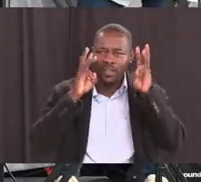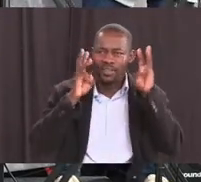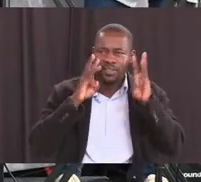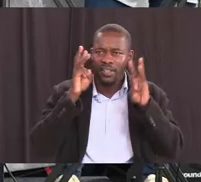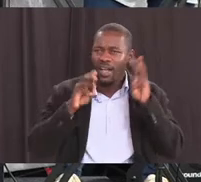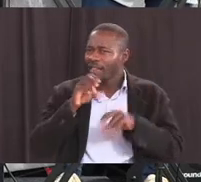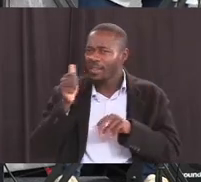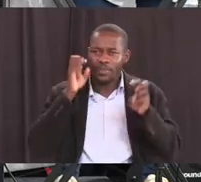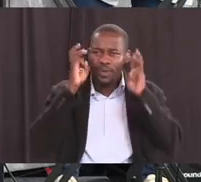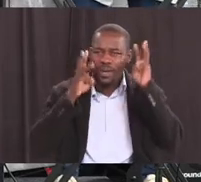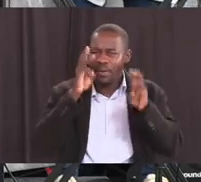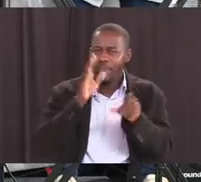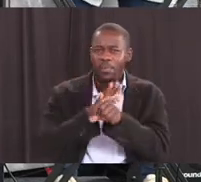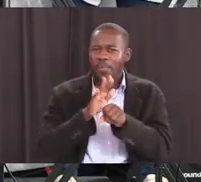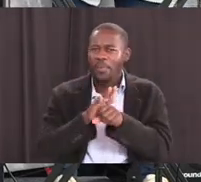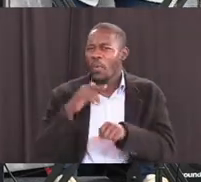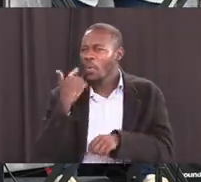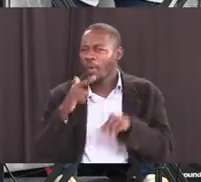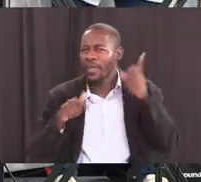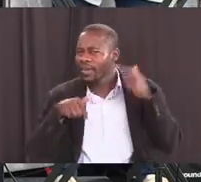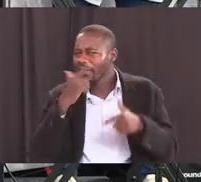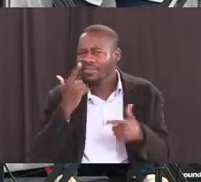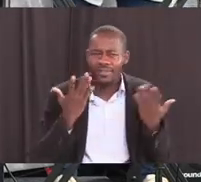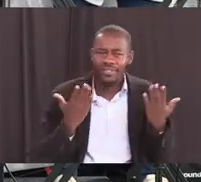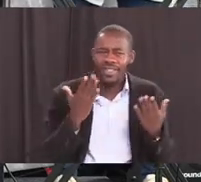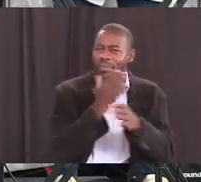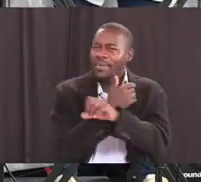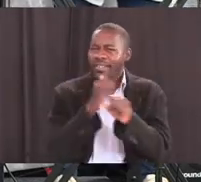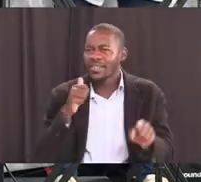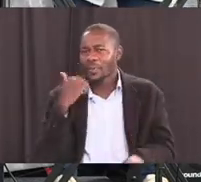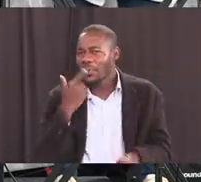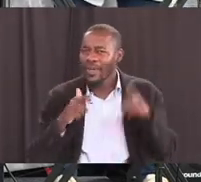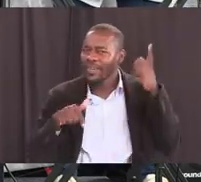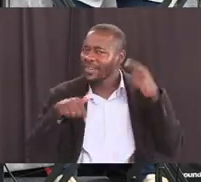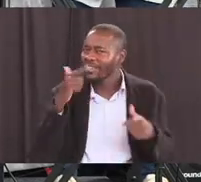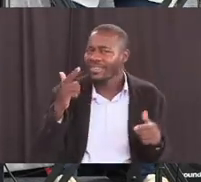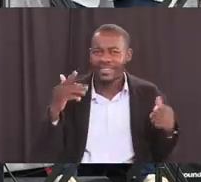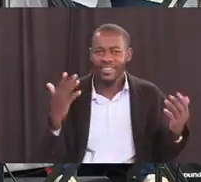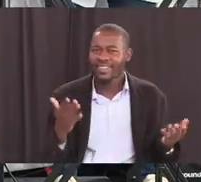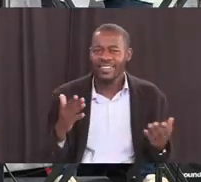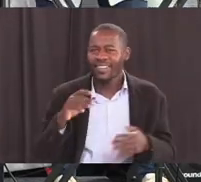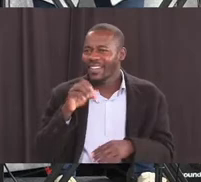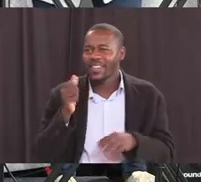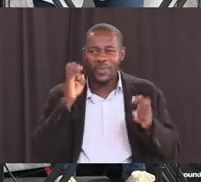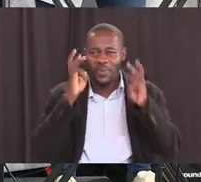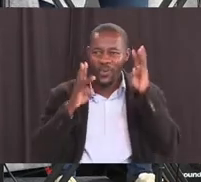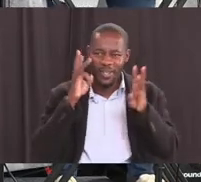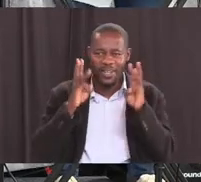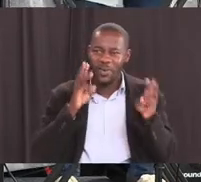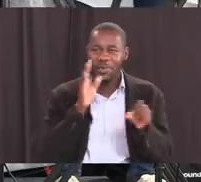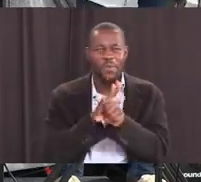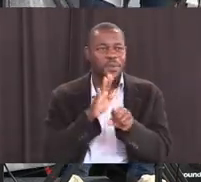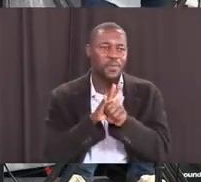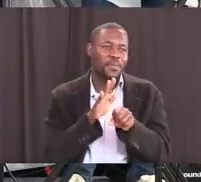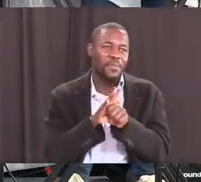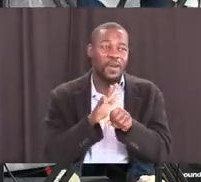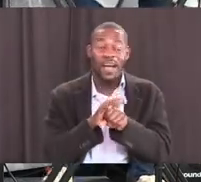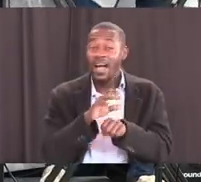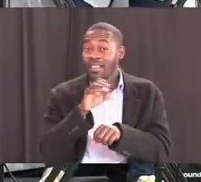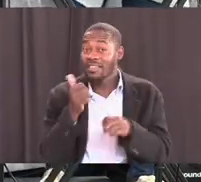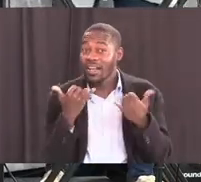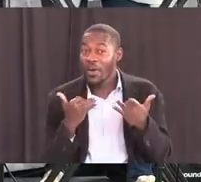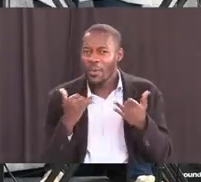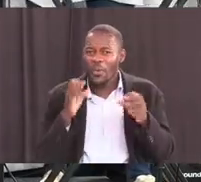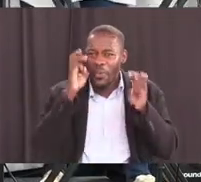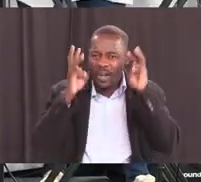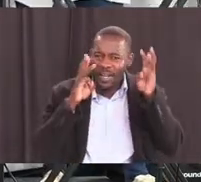sure, not tonight, when the elections are announced. Okay. When the elections are